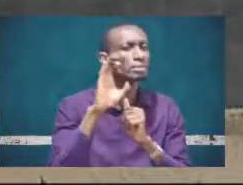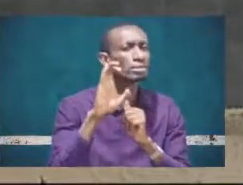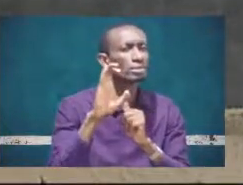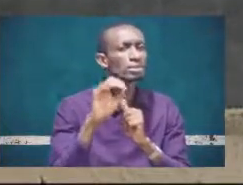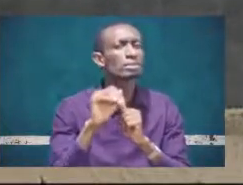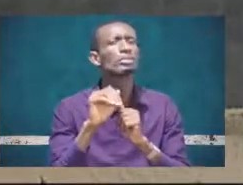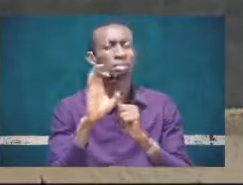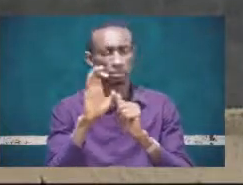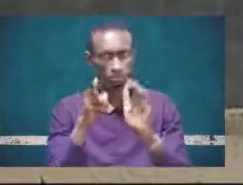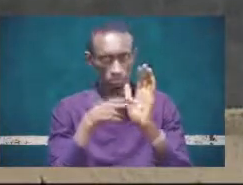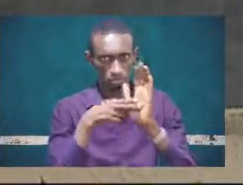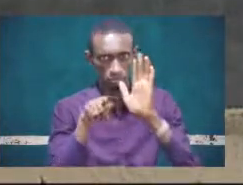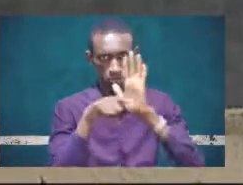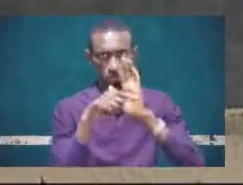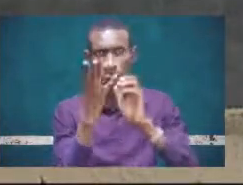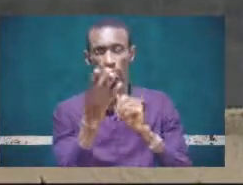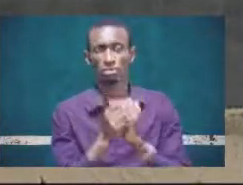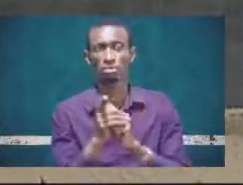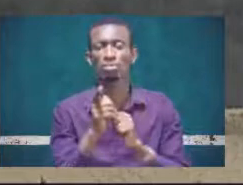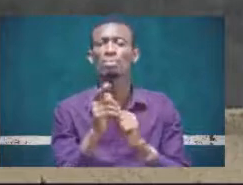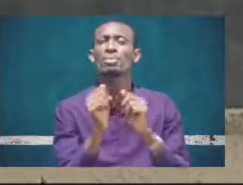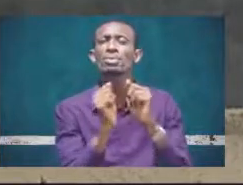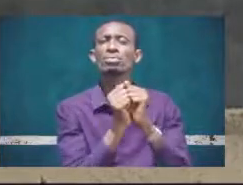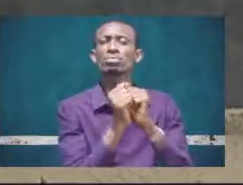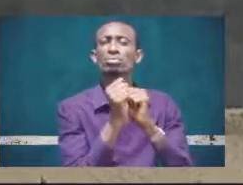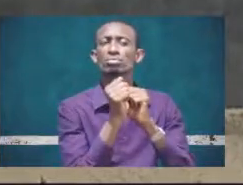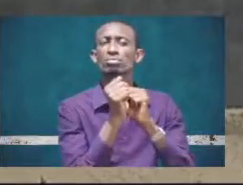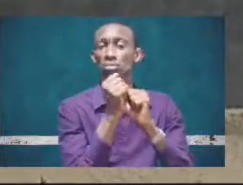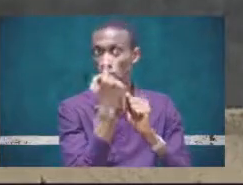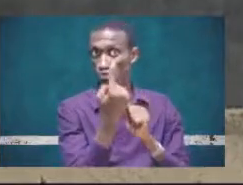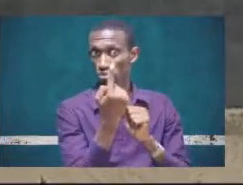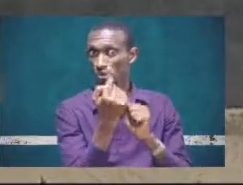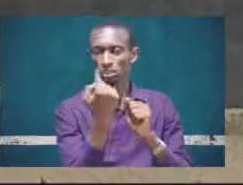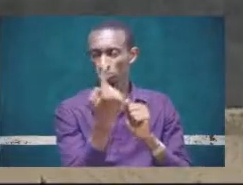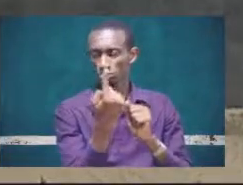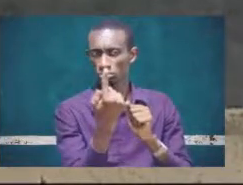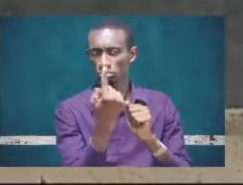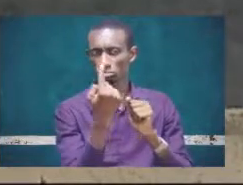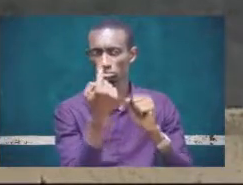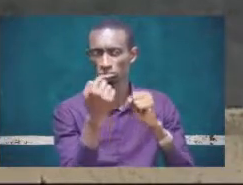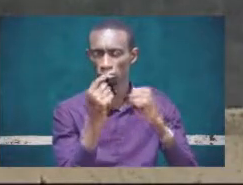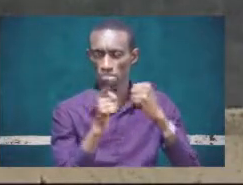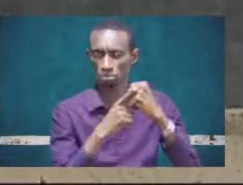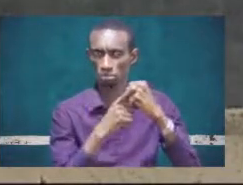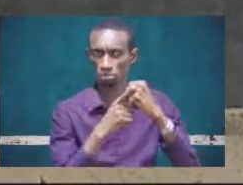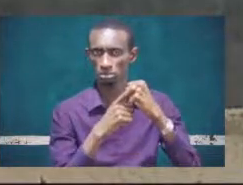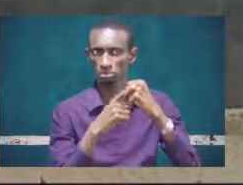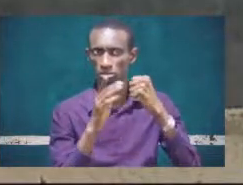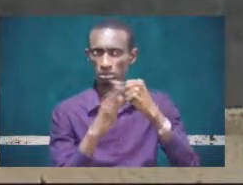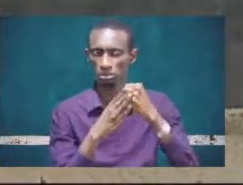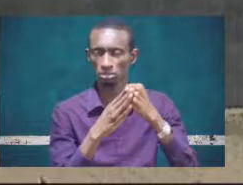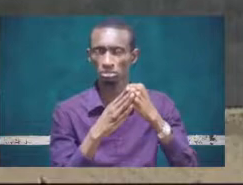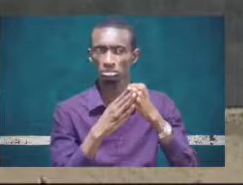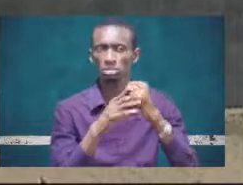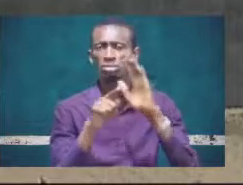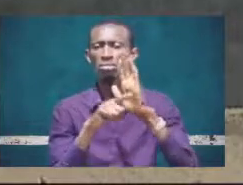4. This will be 169, negative sign, negative sign, negative sign, that will be